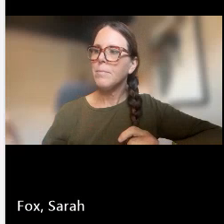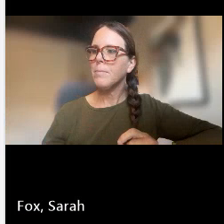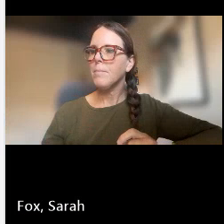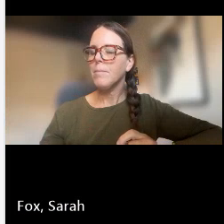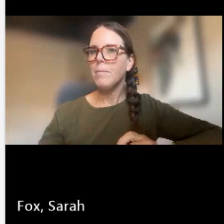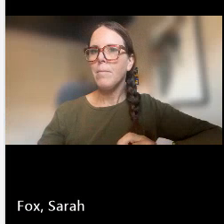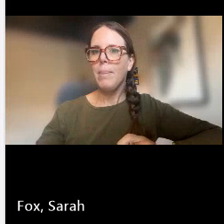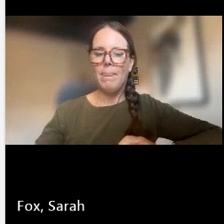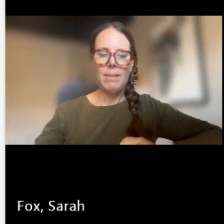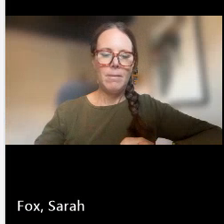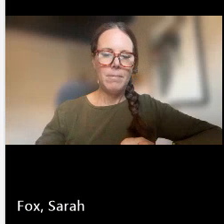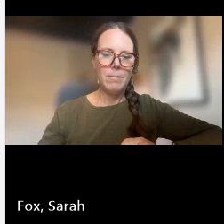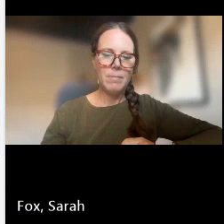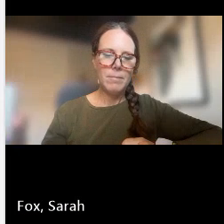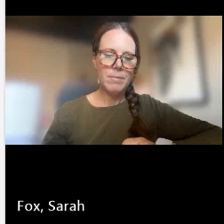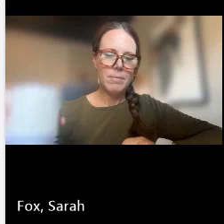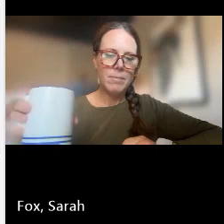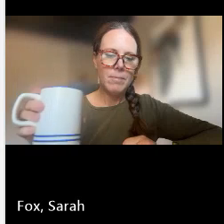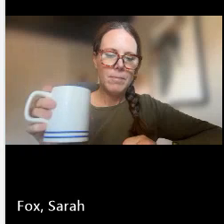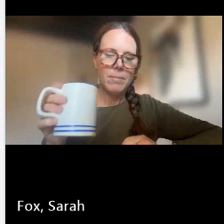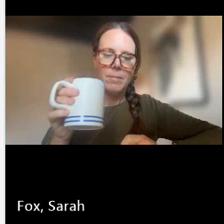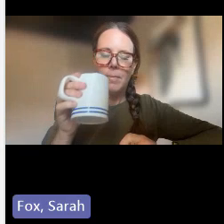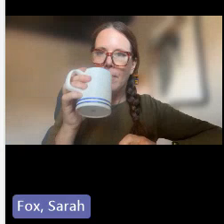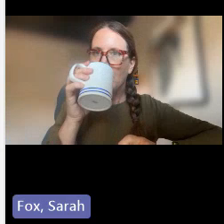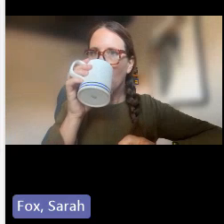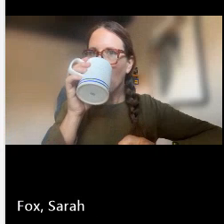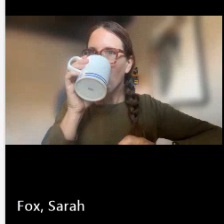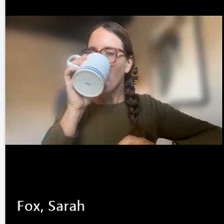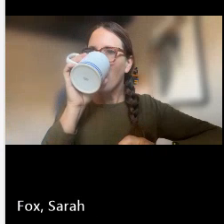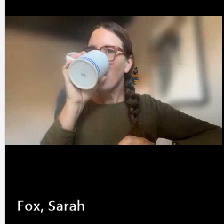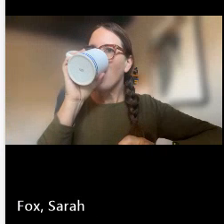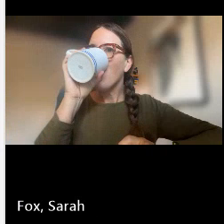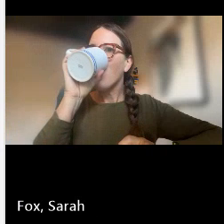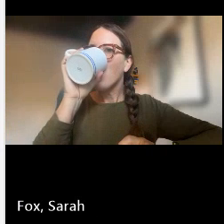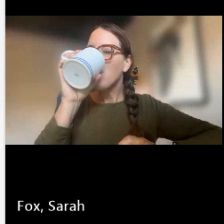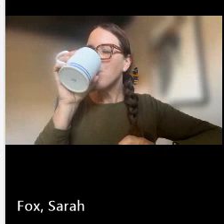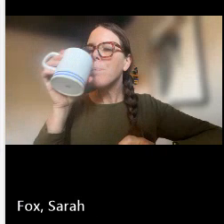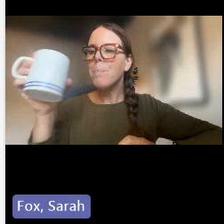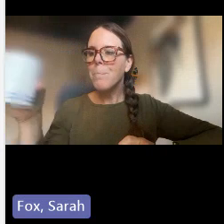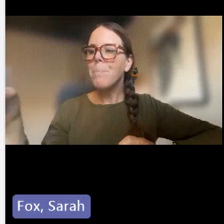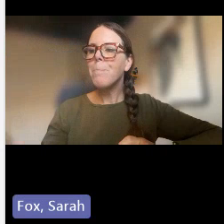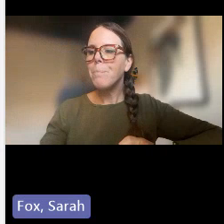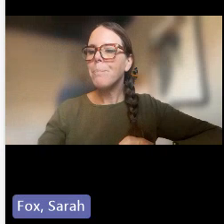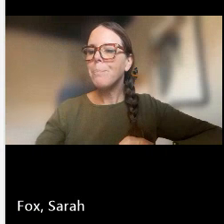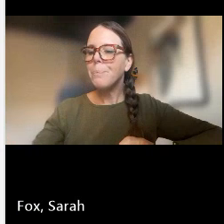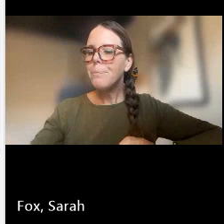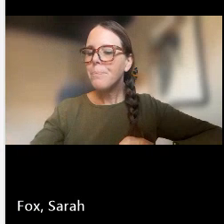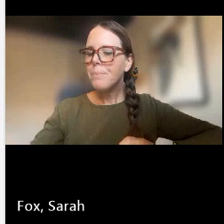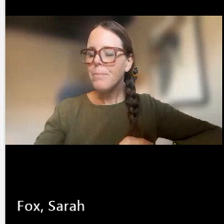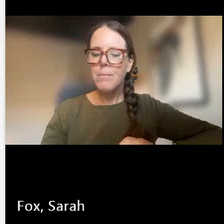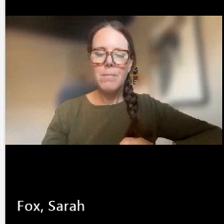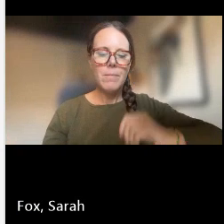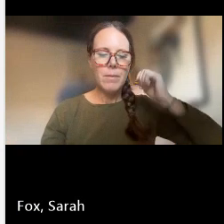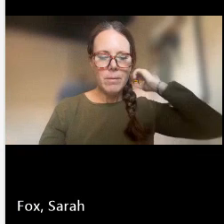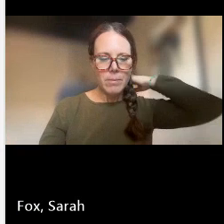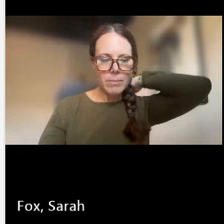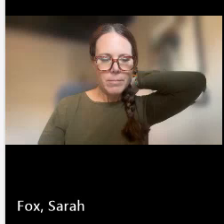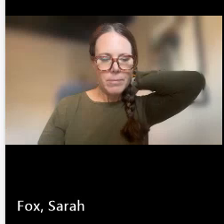is there a substantial change to it to continue funding it? That was my only question. Good